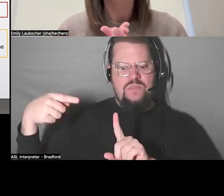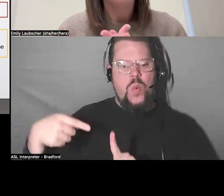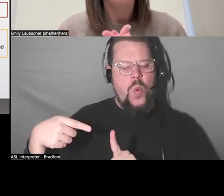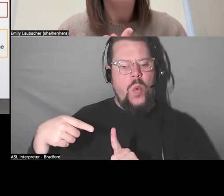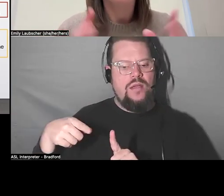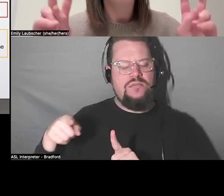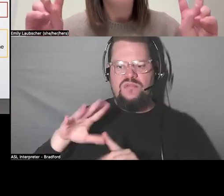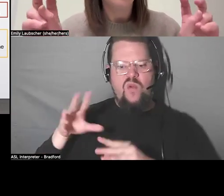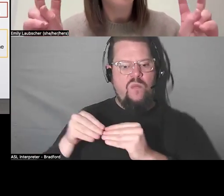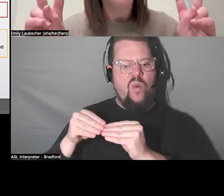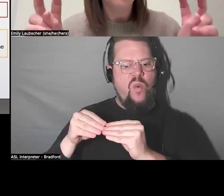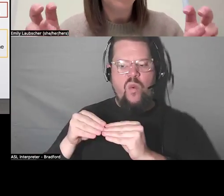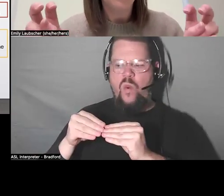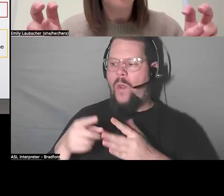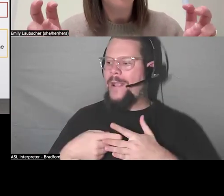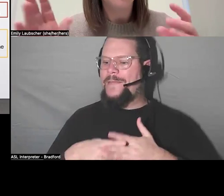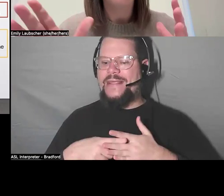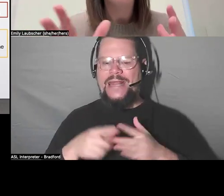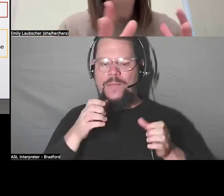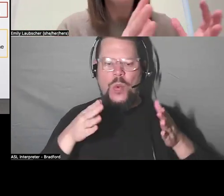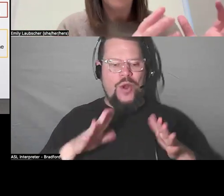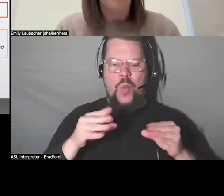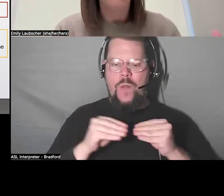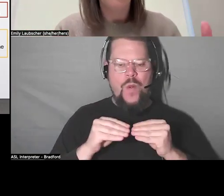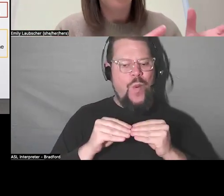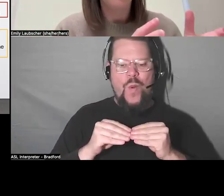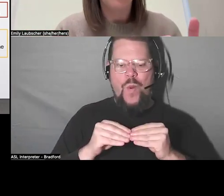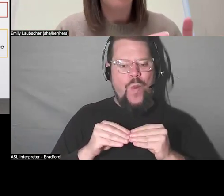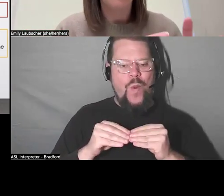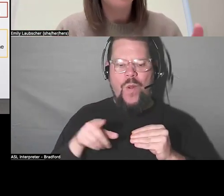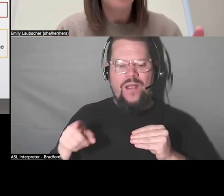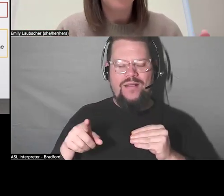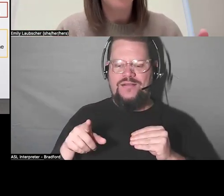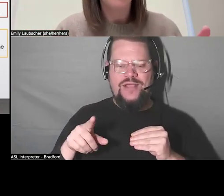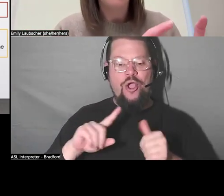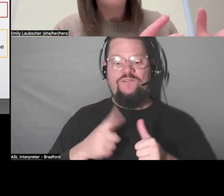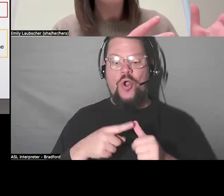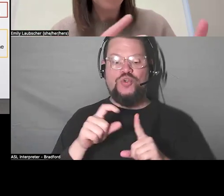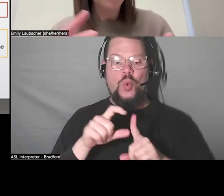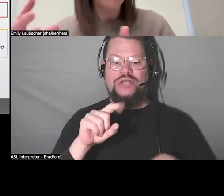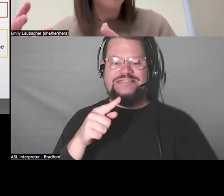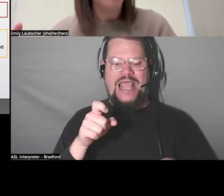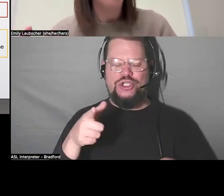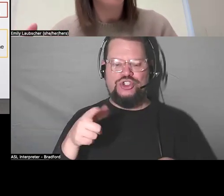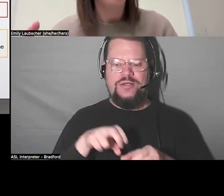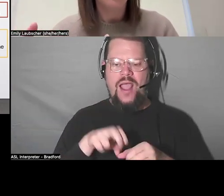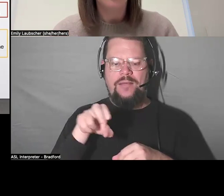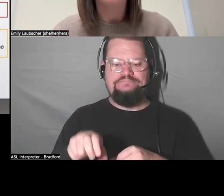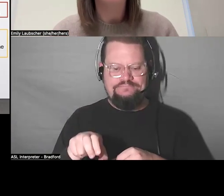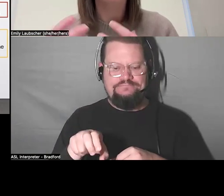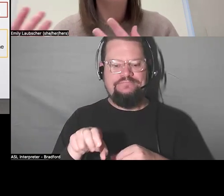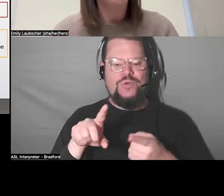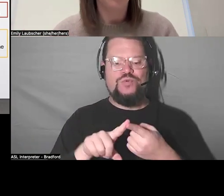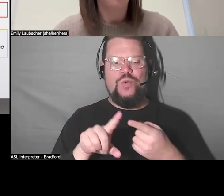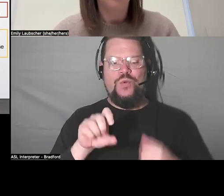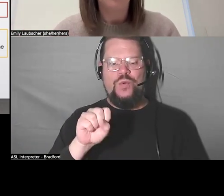no longer beginning communicators. They're moving out of the first word stage. They're now into semantic